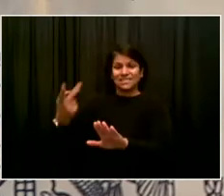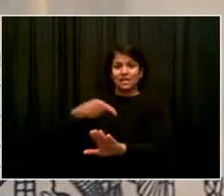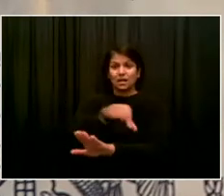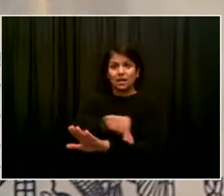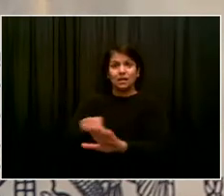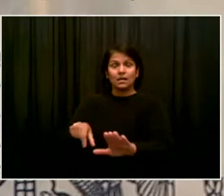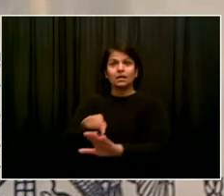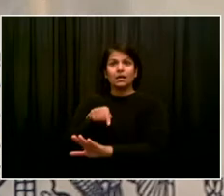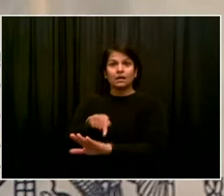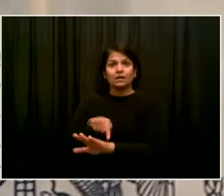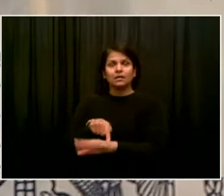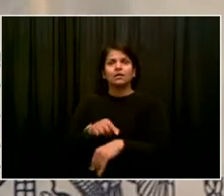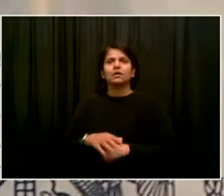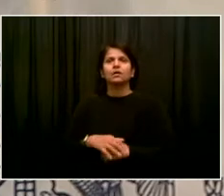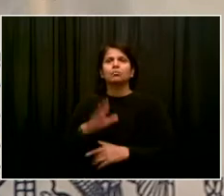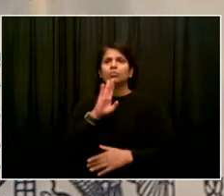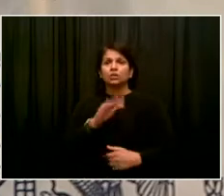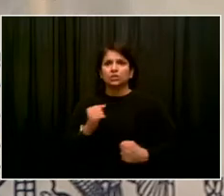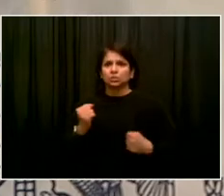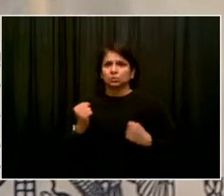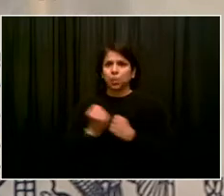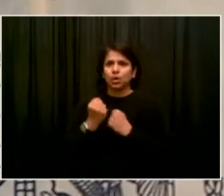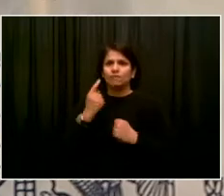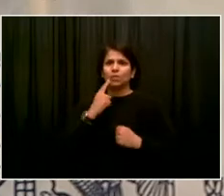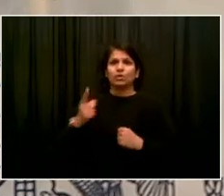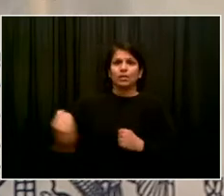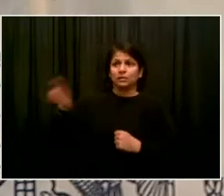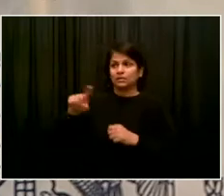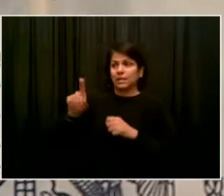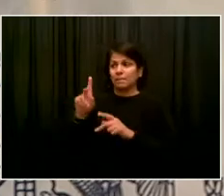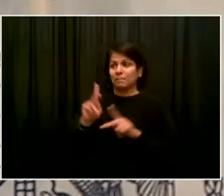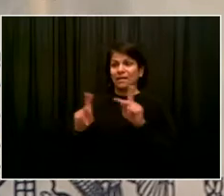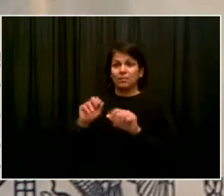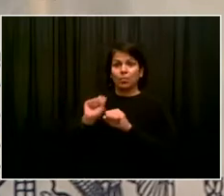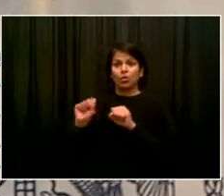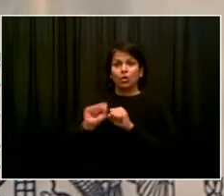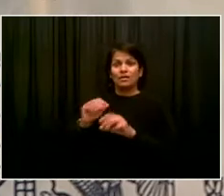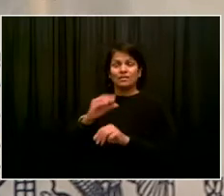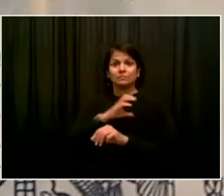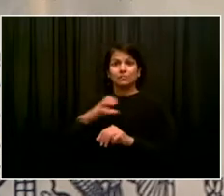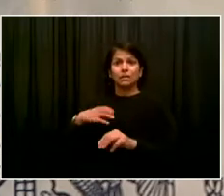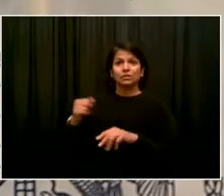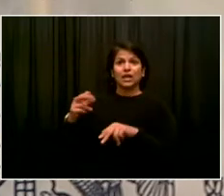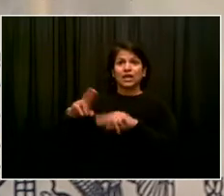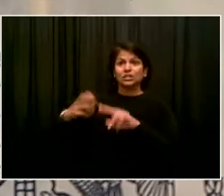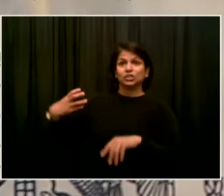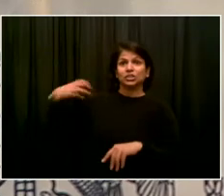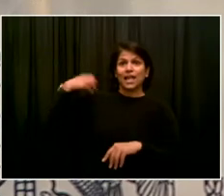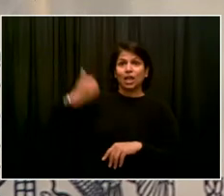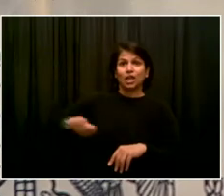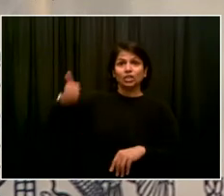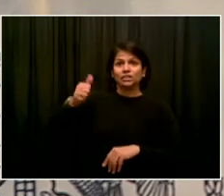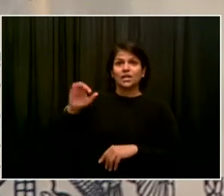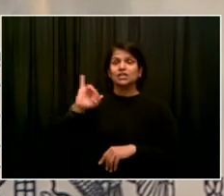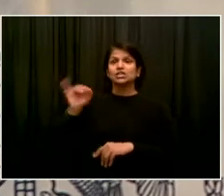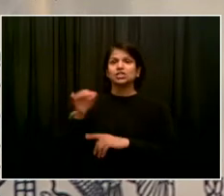And right now, the chair of the commission, Jennifer Jones Austin, is walking the ballot proposals into the city clerk's office so they will be